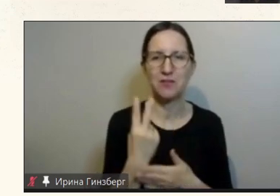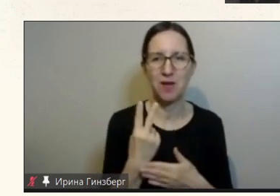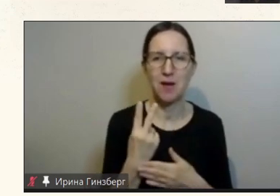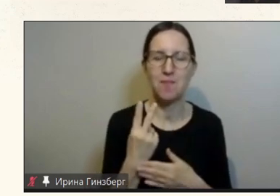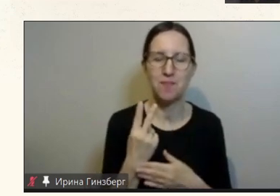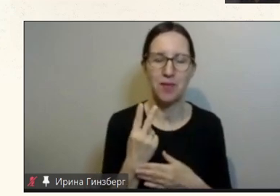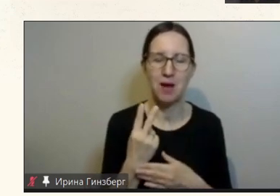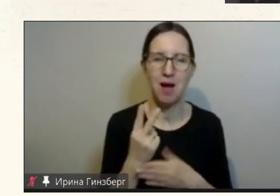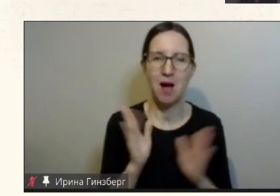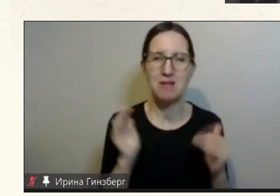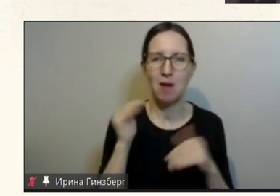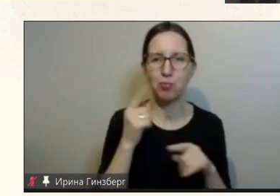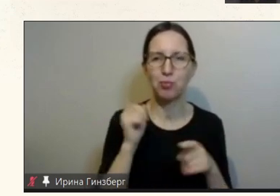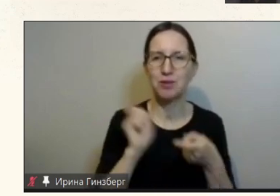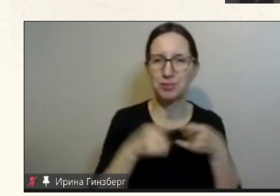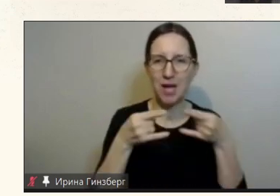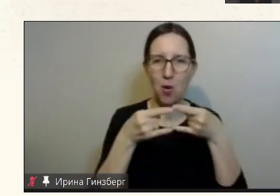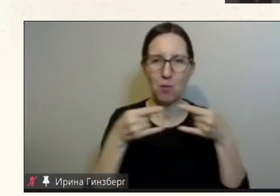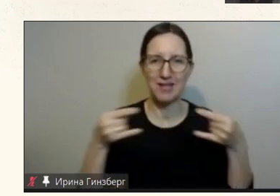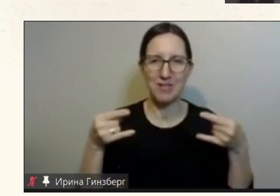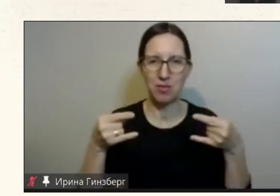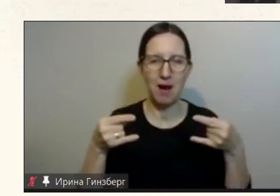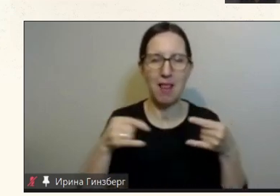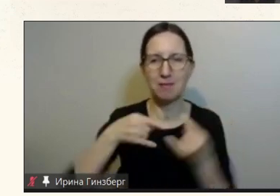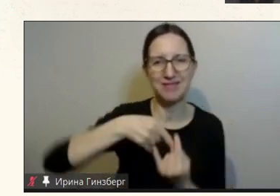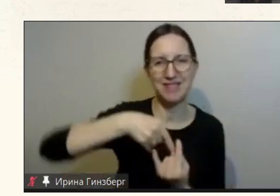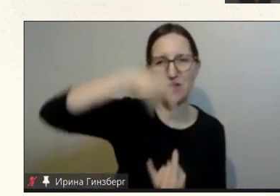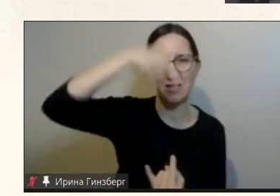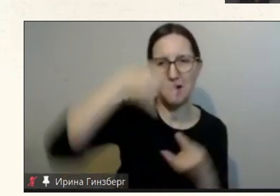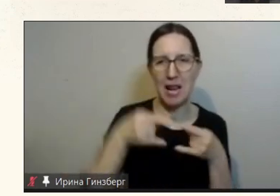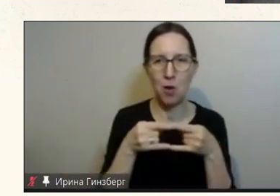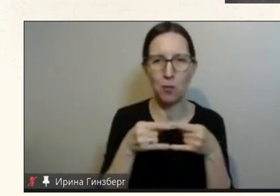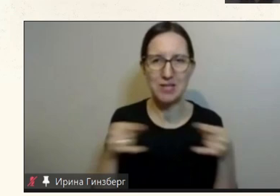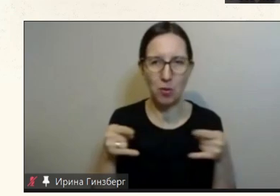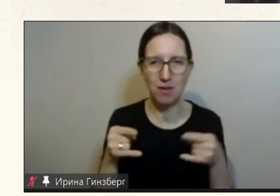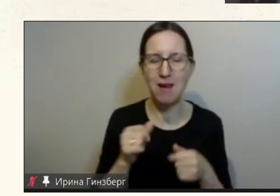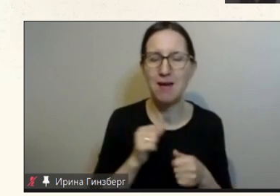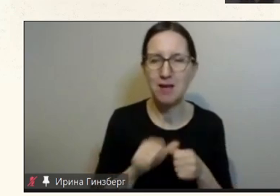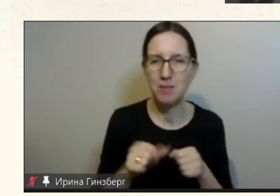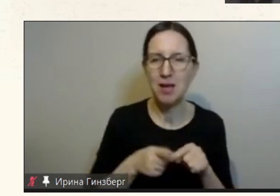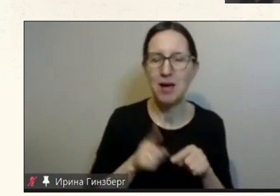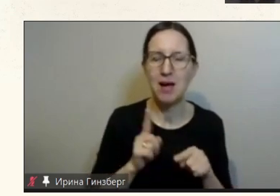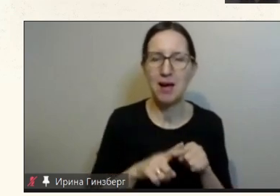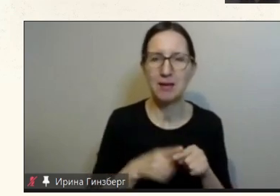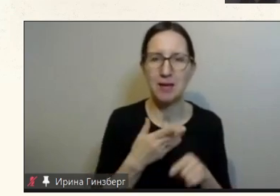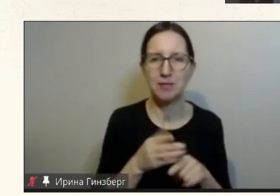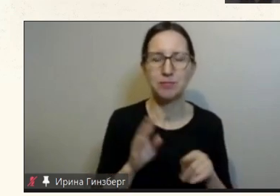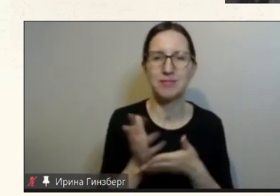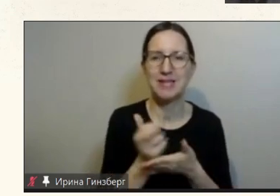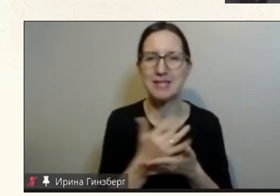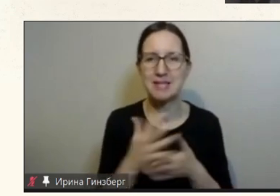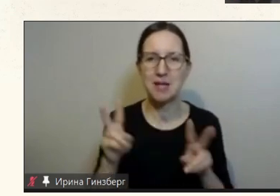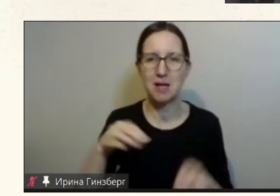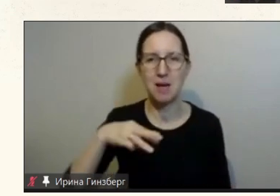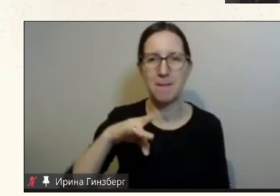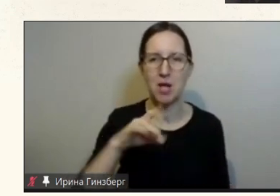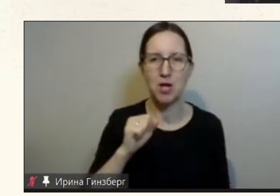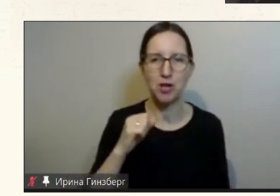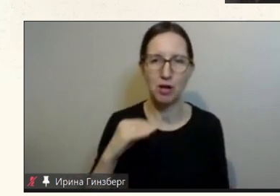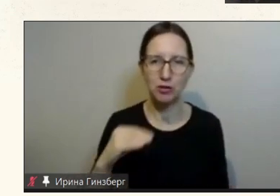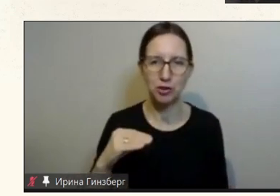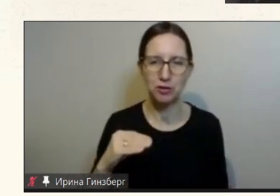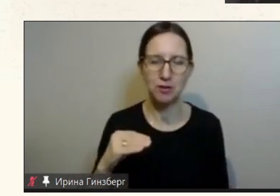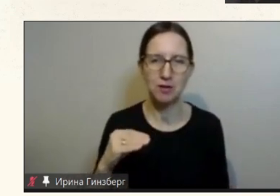paintings are horizontal, but in our exhibition, we have two works that are horizontally oriented. That's